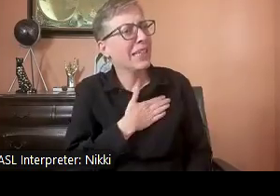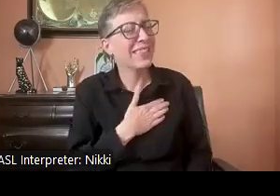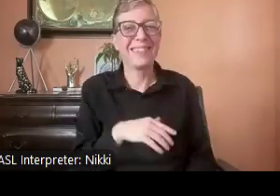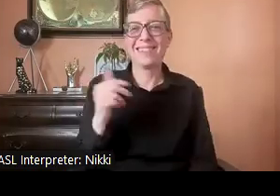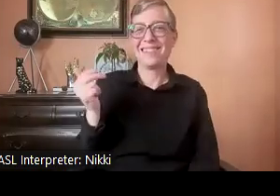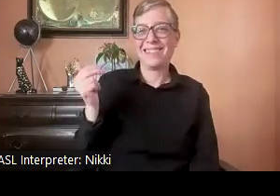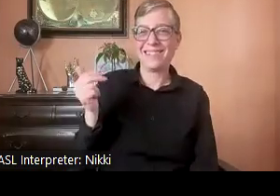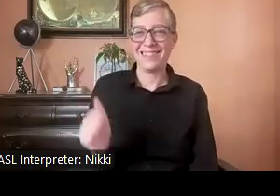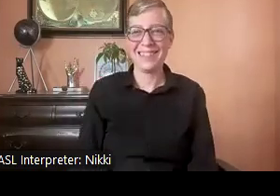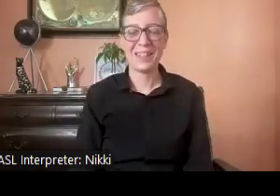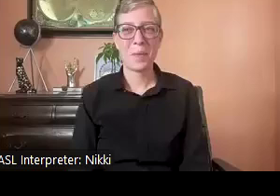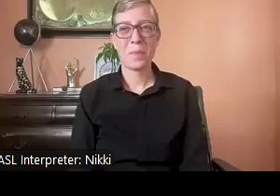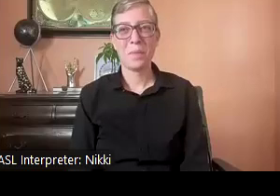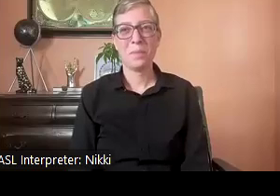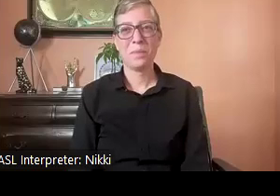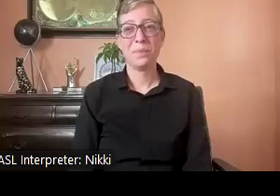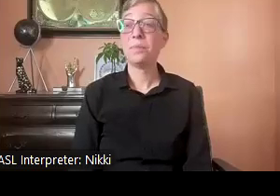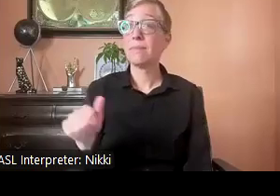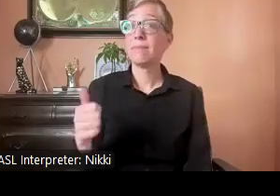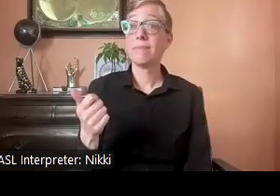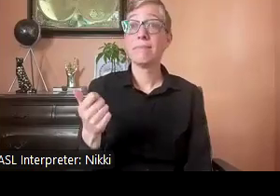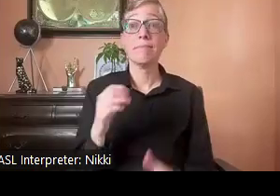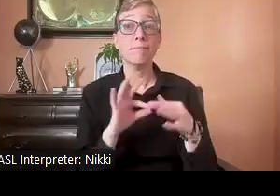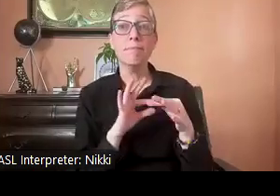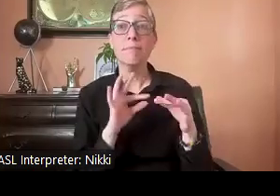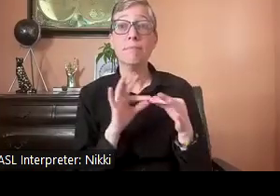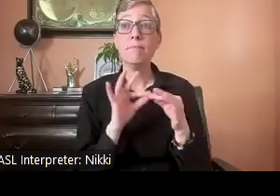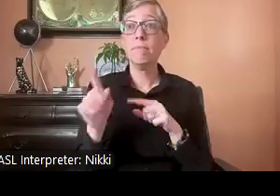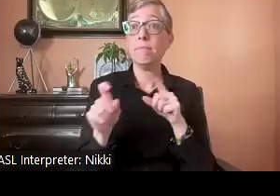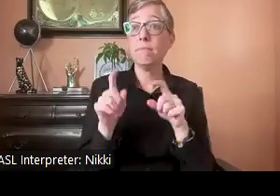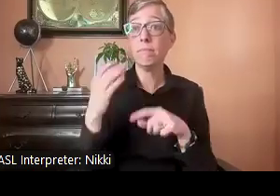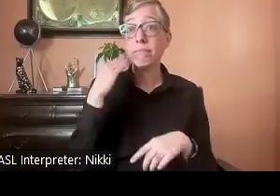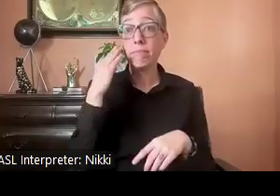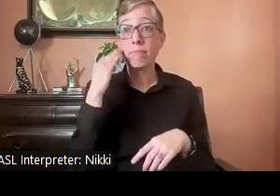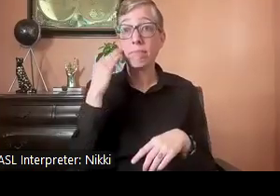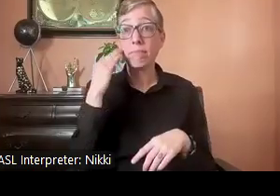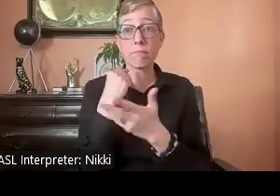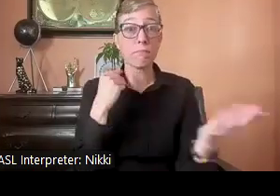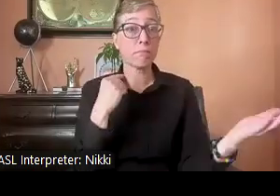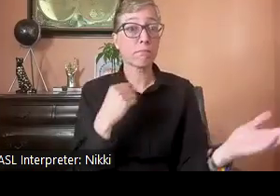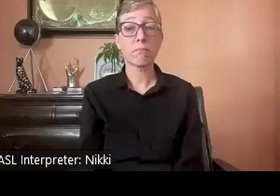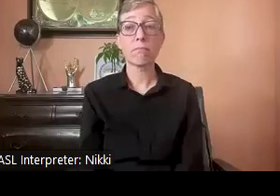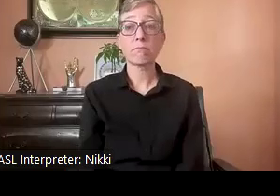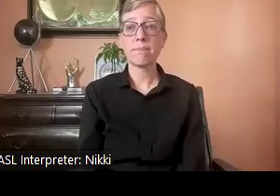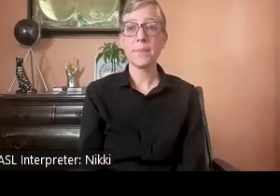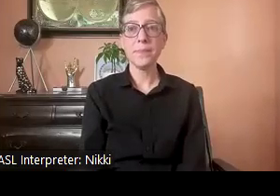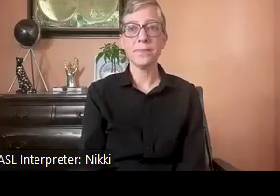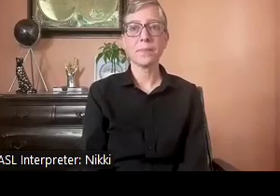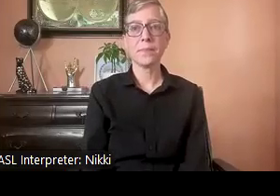Okay, good. Other people's comments, experiences, suggestions,